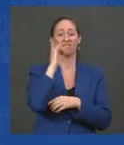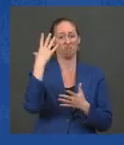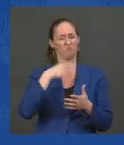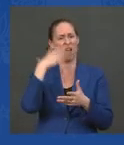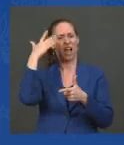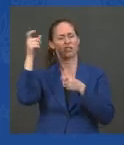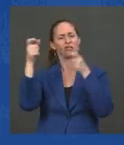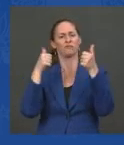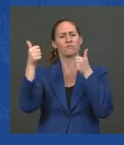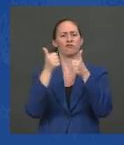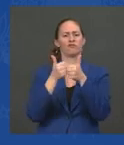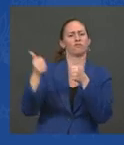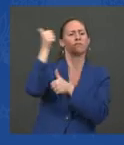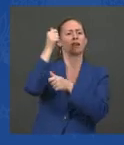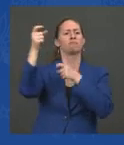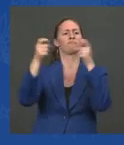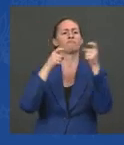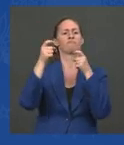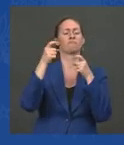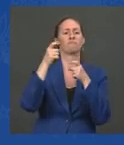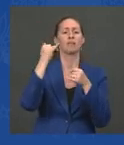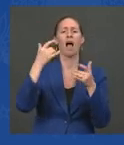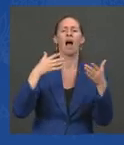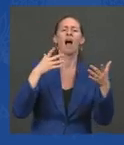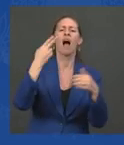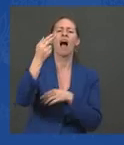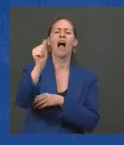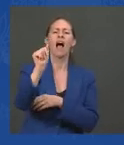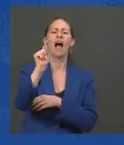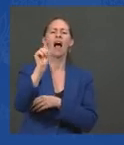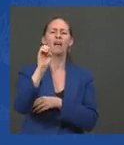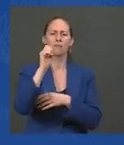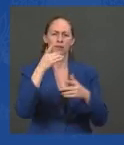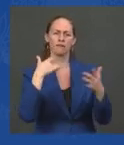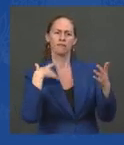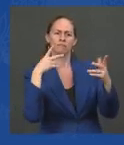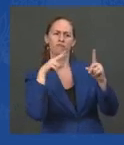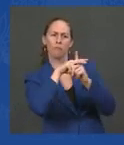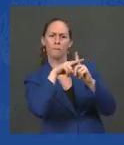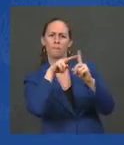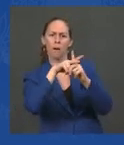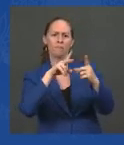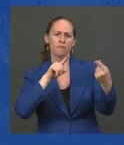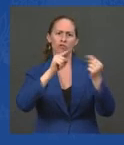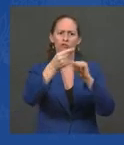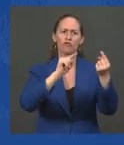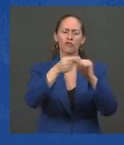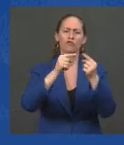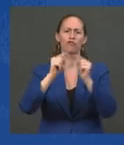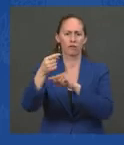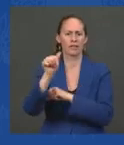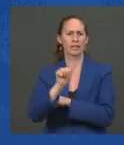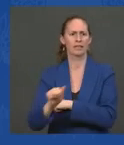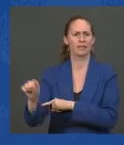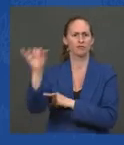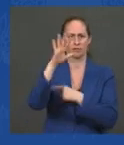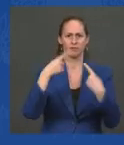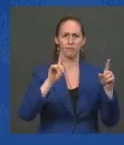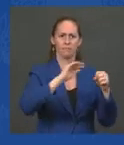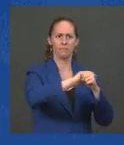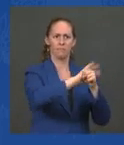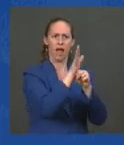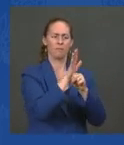hate crimes against Asian Americans during the pandemic, and the rise of anti-Semitism here in America and around the world. The through